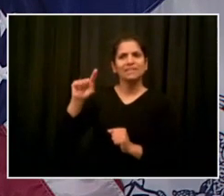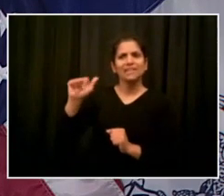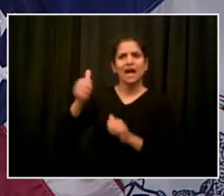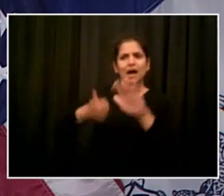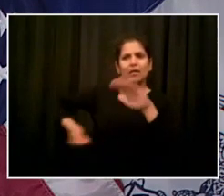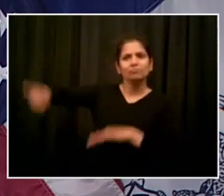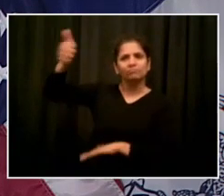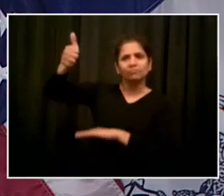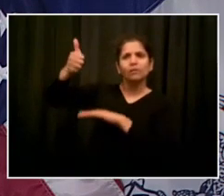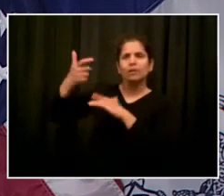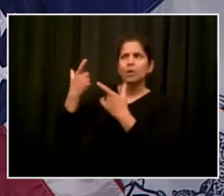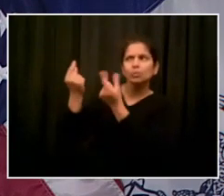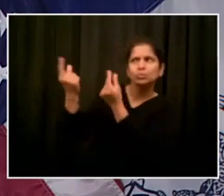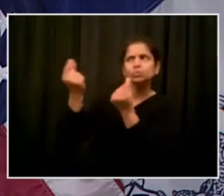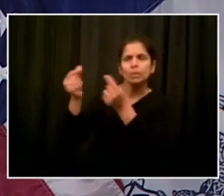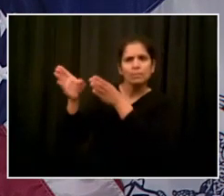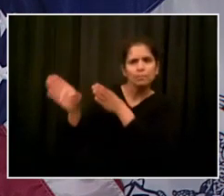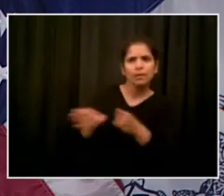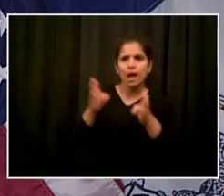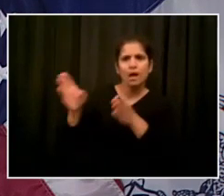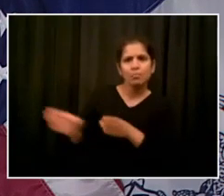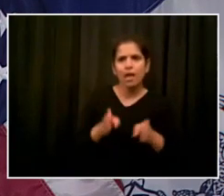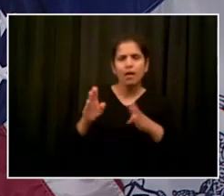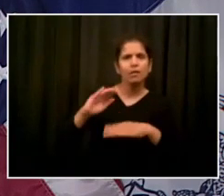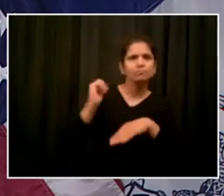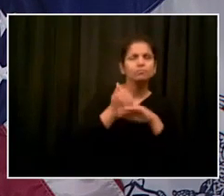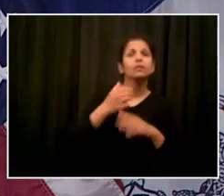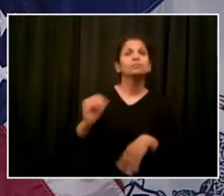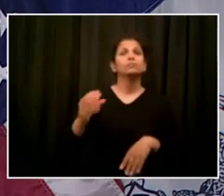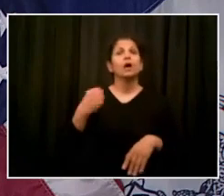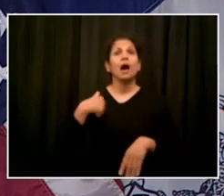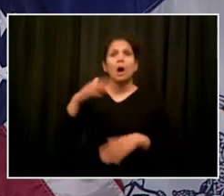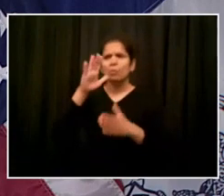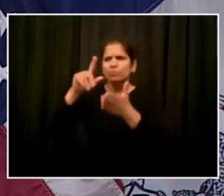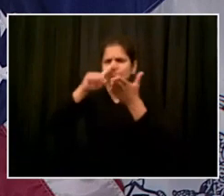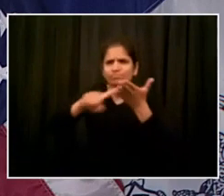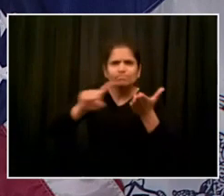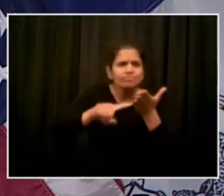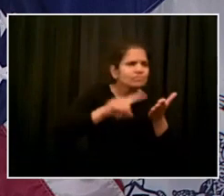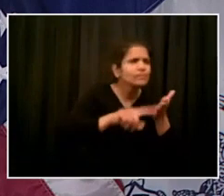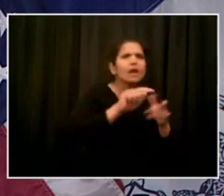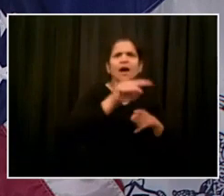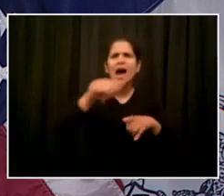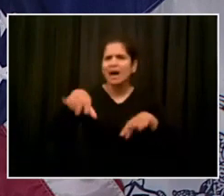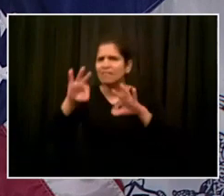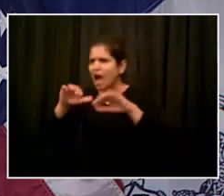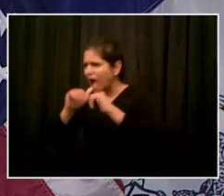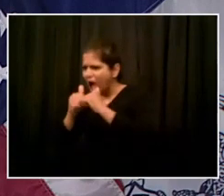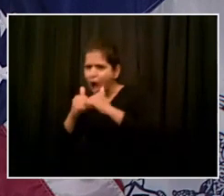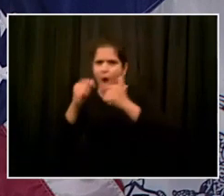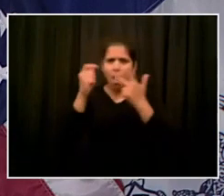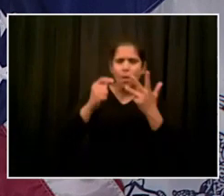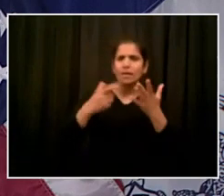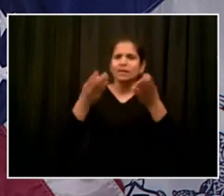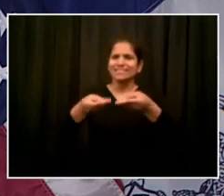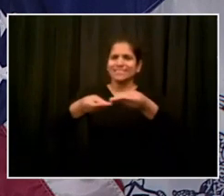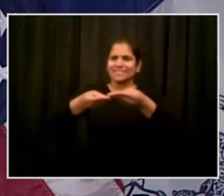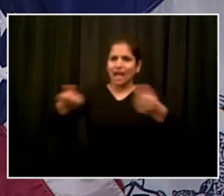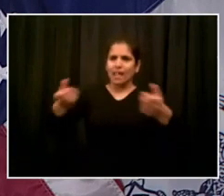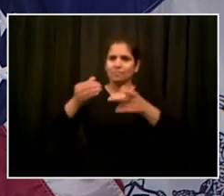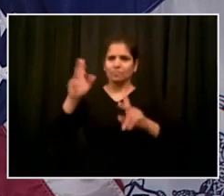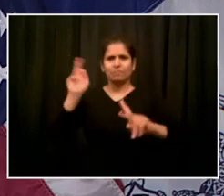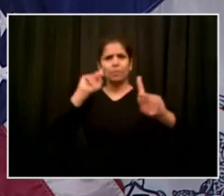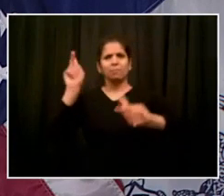we'll look at any and all other solutions that we can reach. But again, our job is to, wherever we can